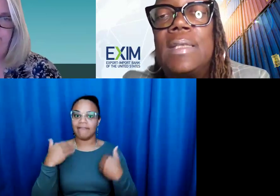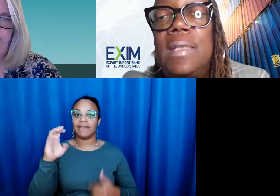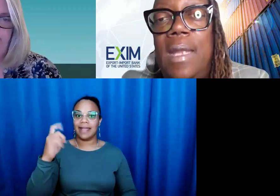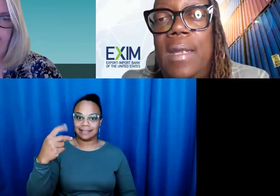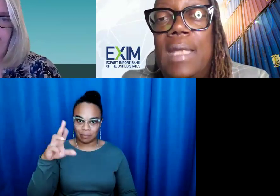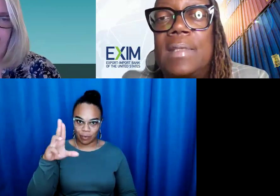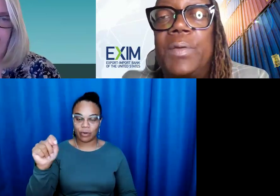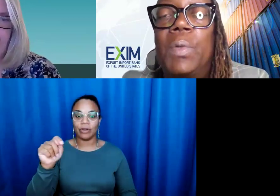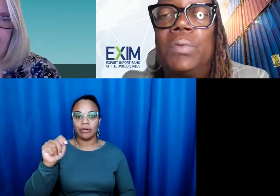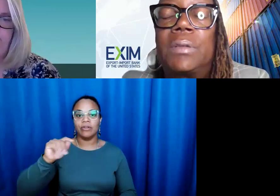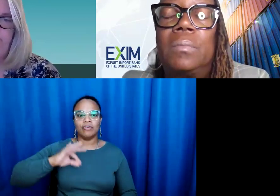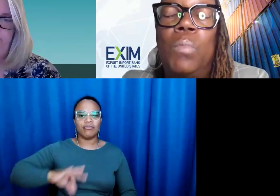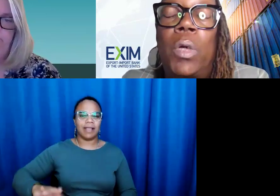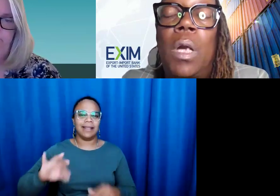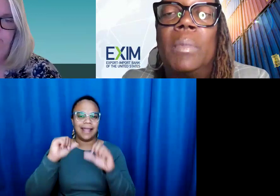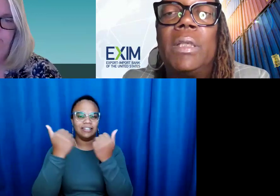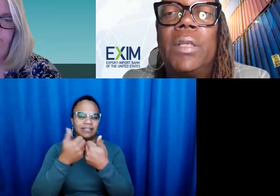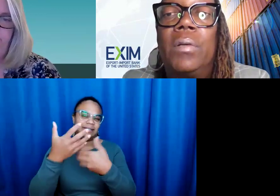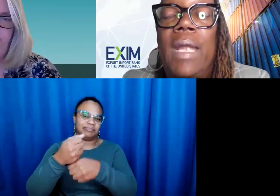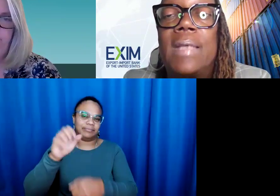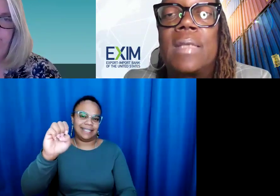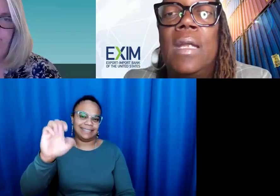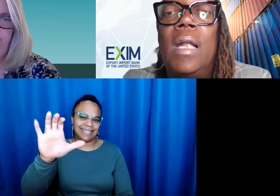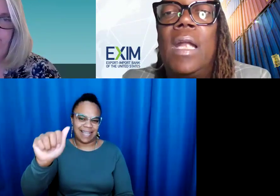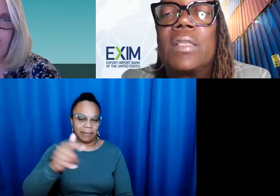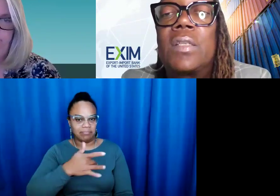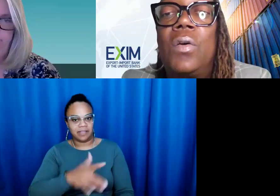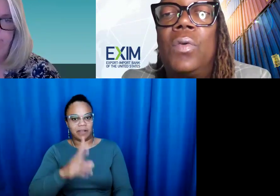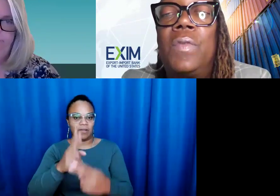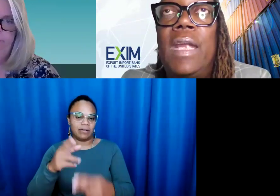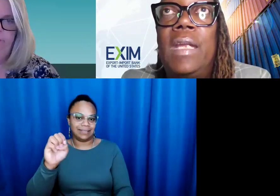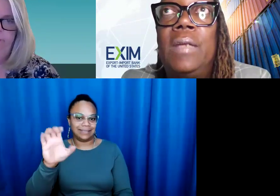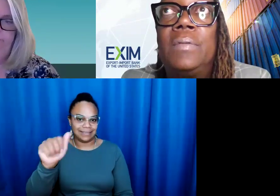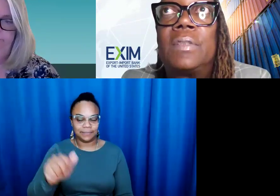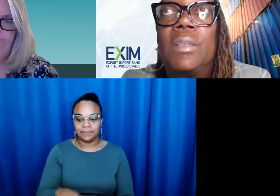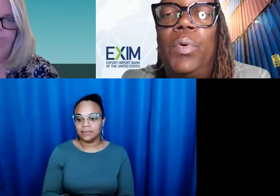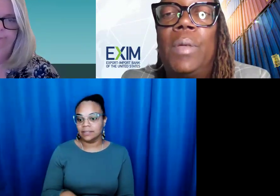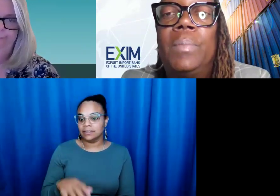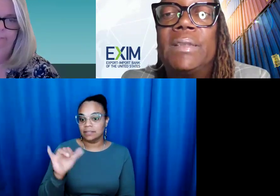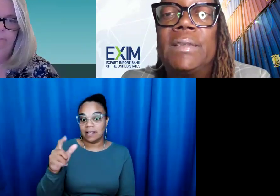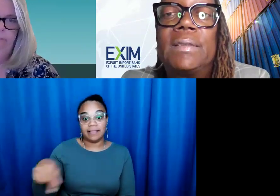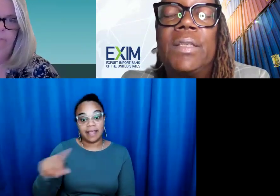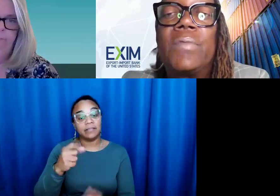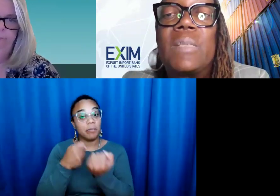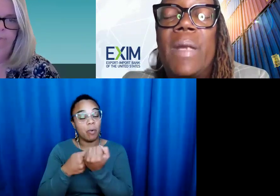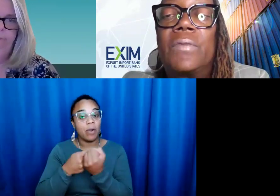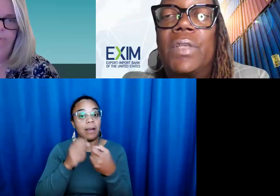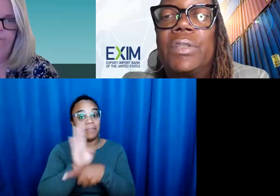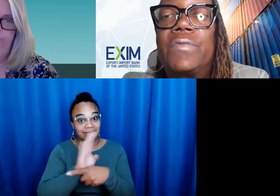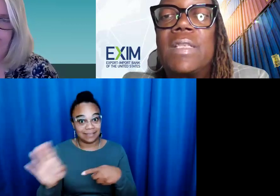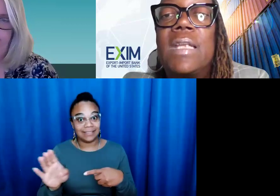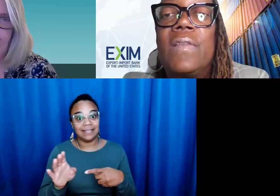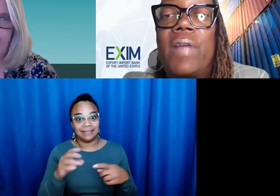or ECA, as they're more commonly known as. And so they support businesses in their